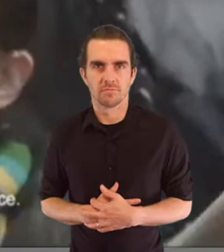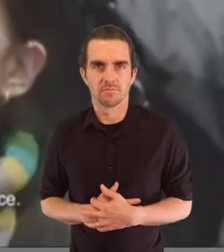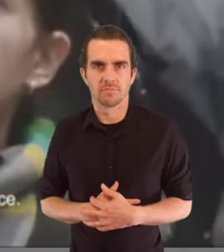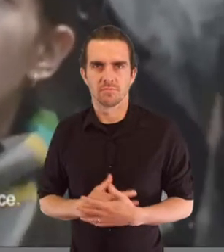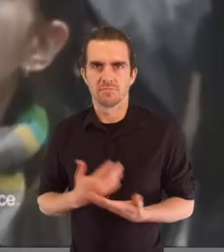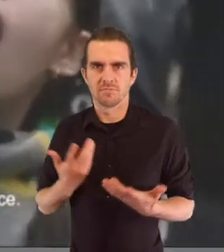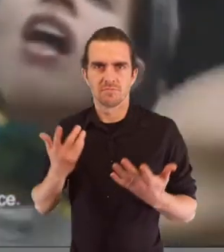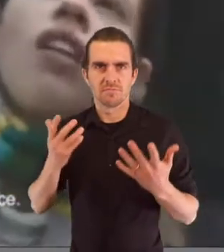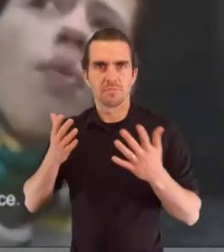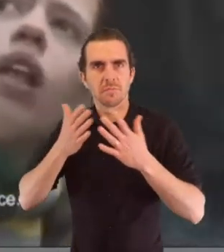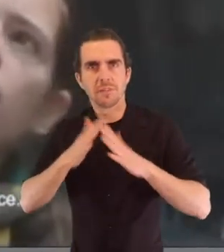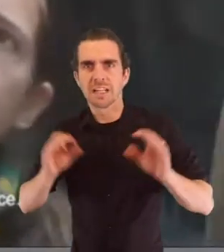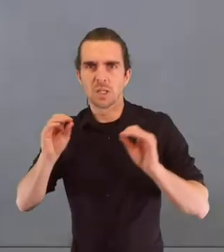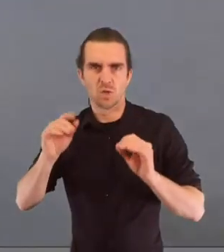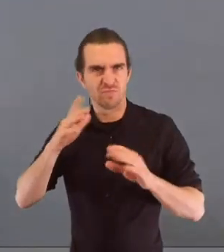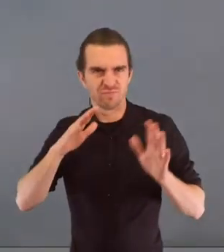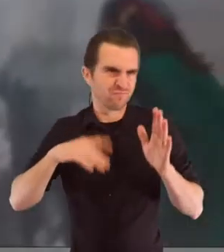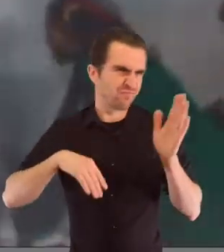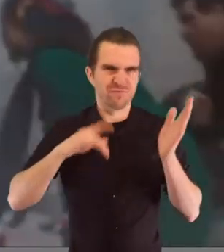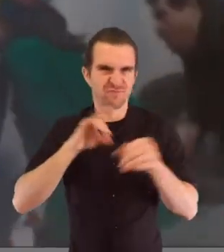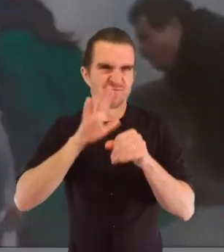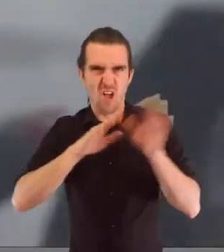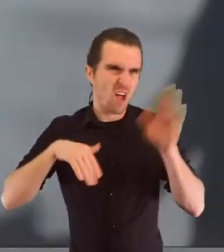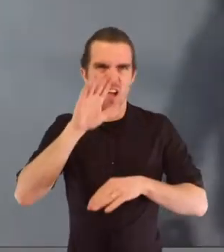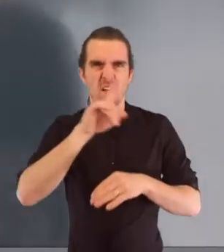demonstration. No police, F the police.